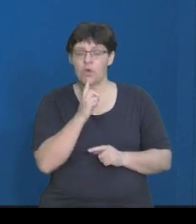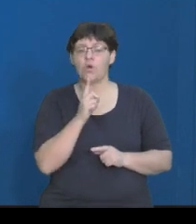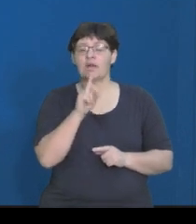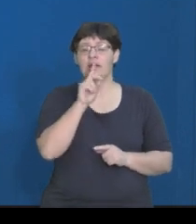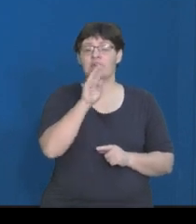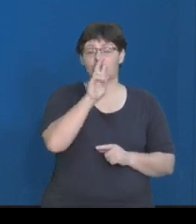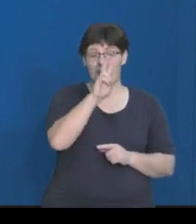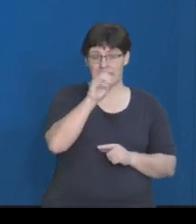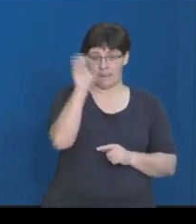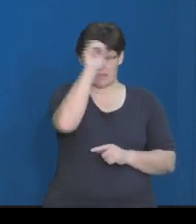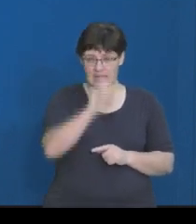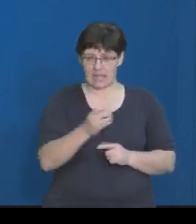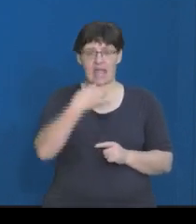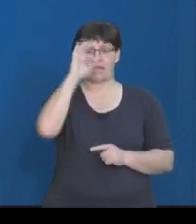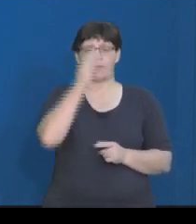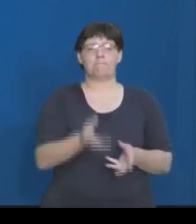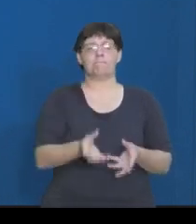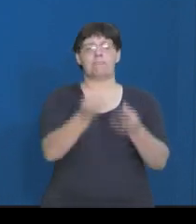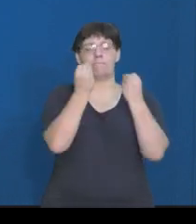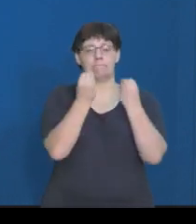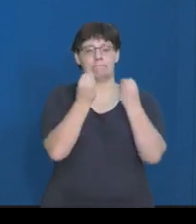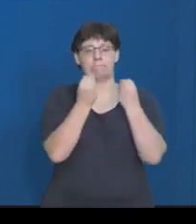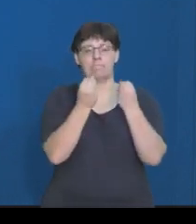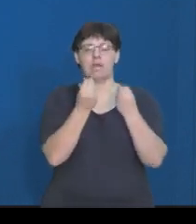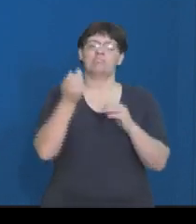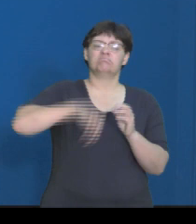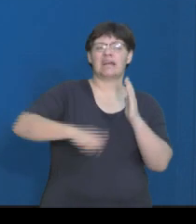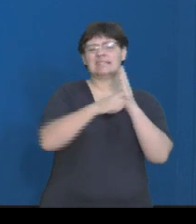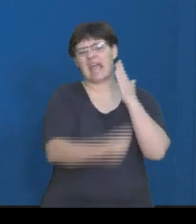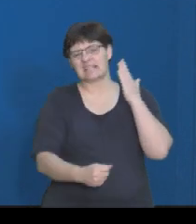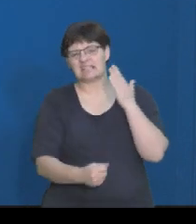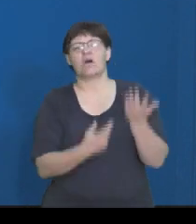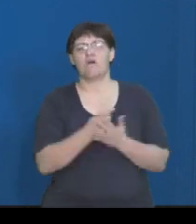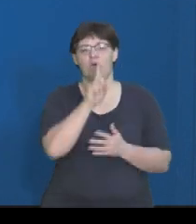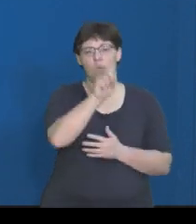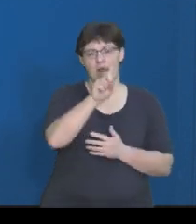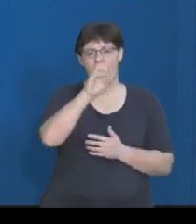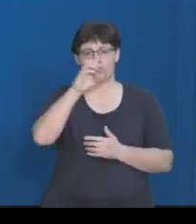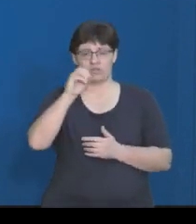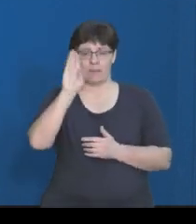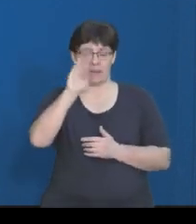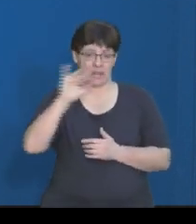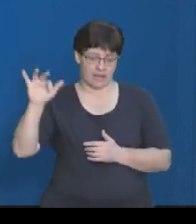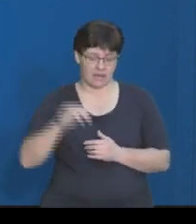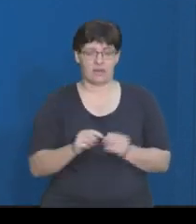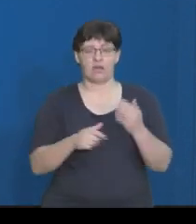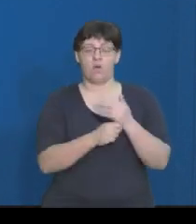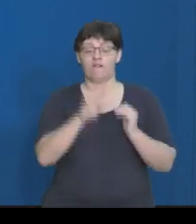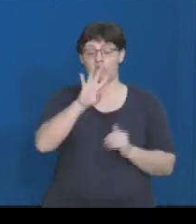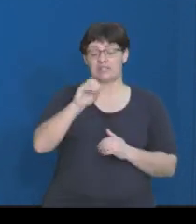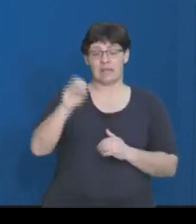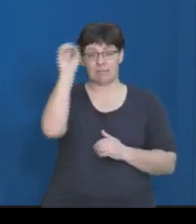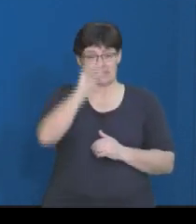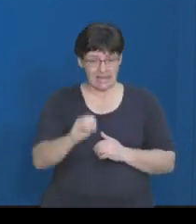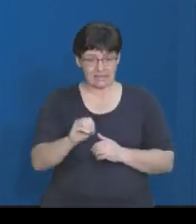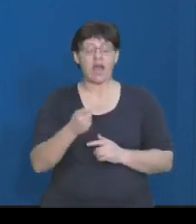of 20%, the government is able to generate tax revenue of 100 billion. At a tax rate of 40%,